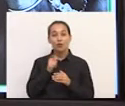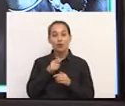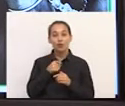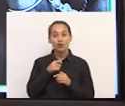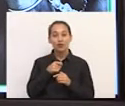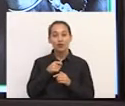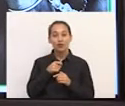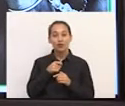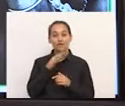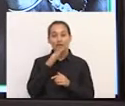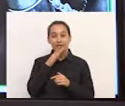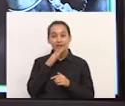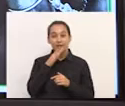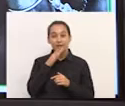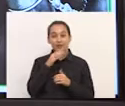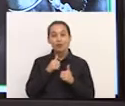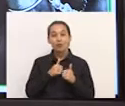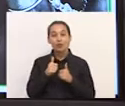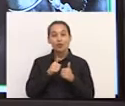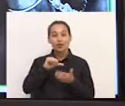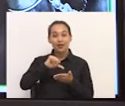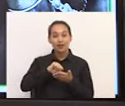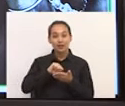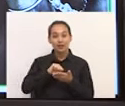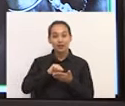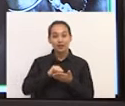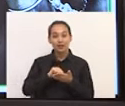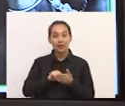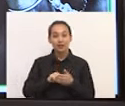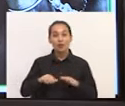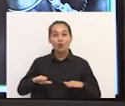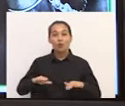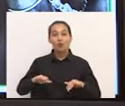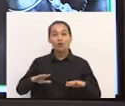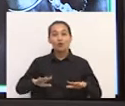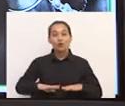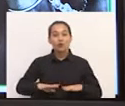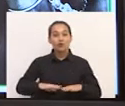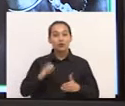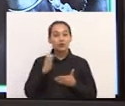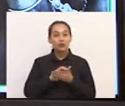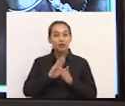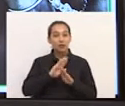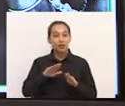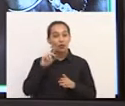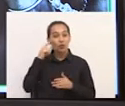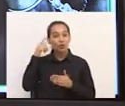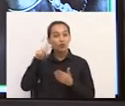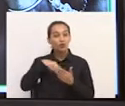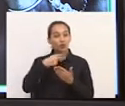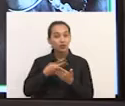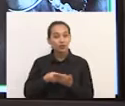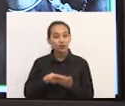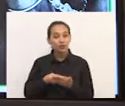bir esga oling. Hakimbek otini taniyolmay, uning azobiga chiday olmay hushidan ketgan edi.